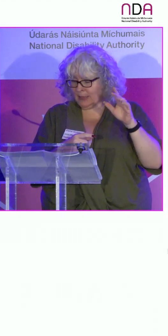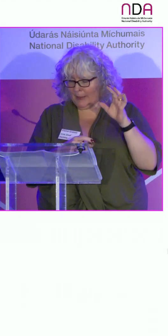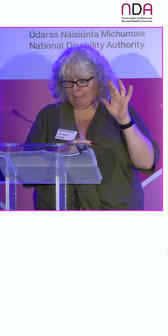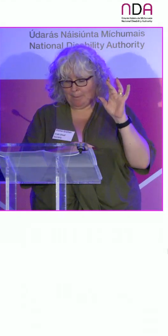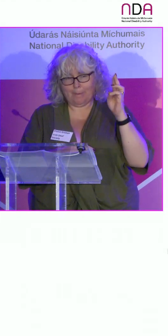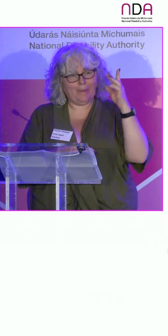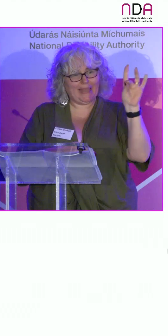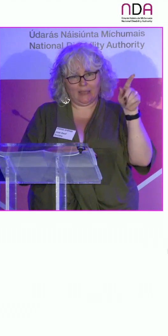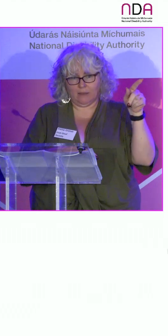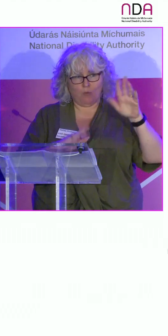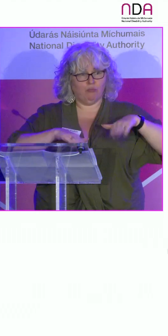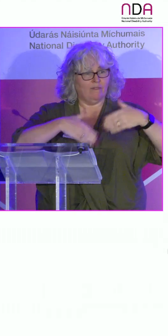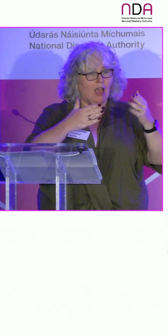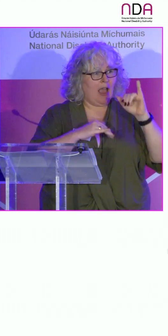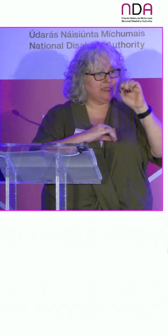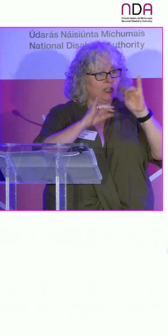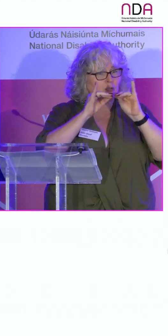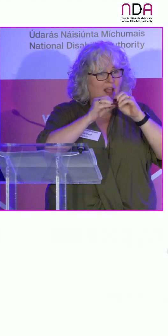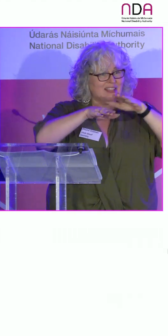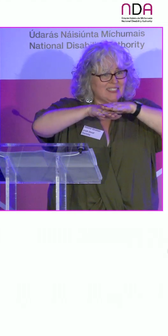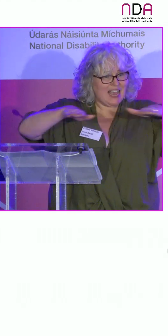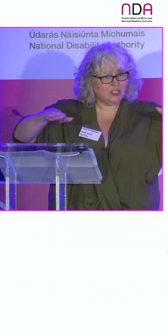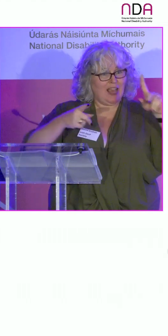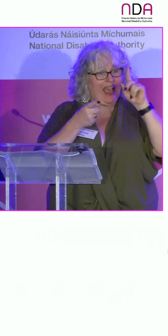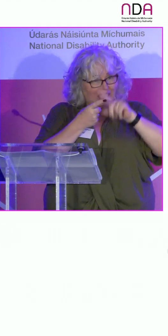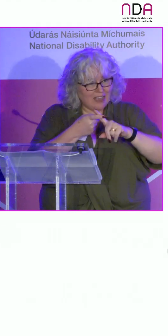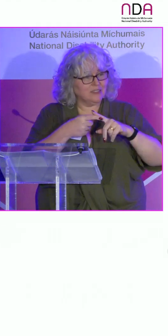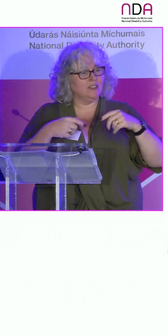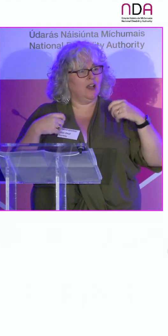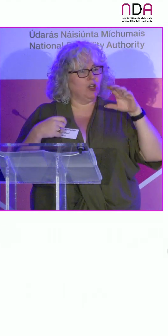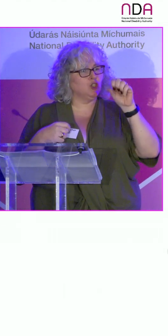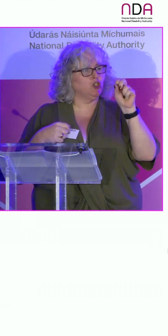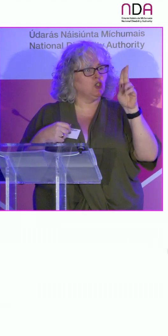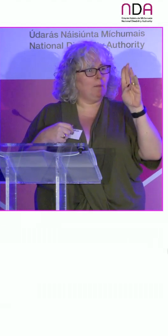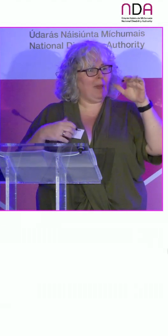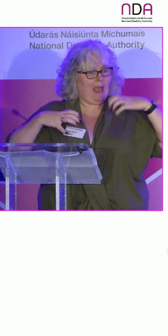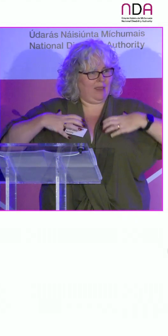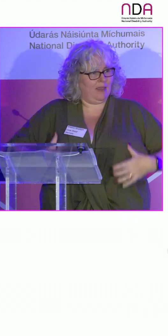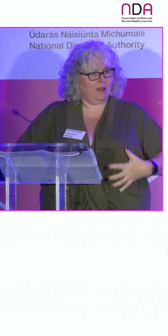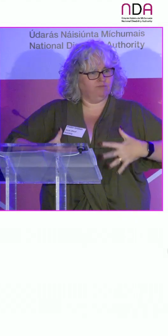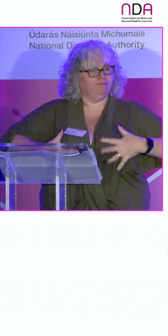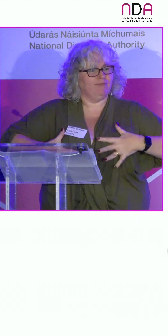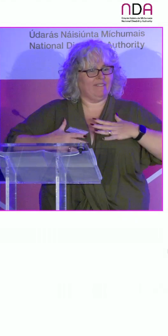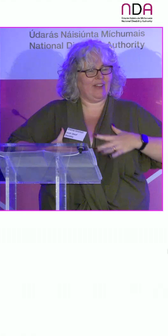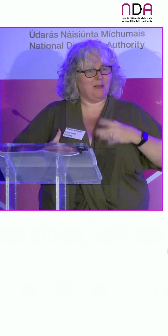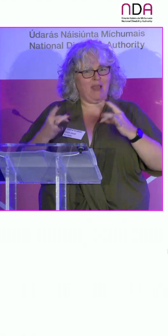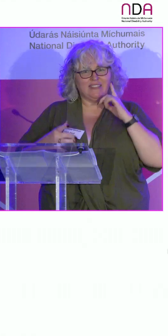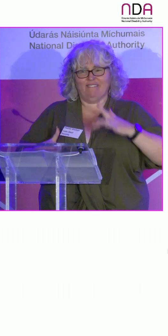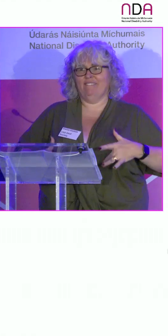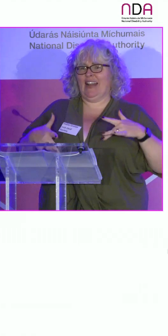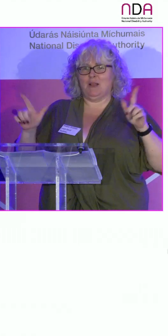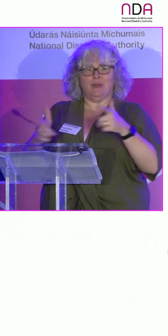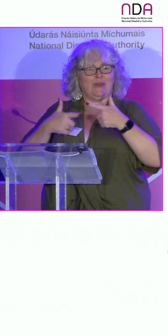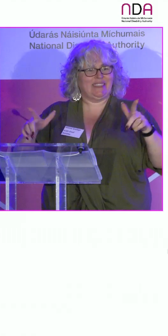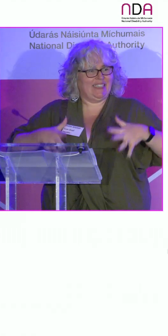you remember Coldplay recently here in Dublin and Pink, they did provide interpreter provision on the stage and equipment called a